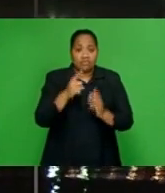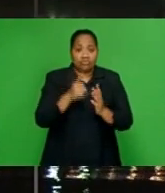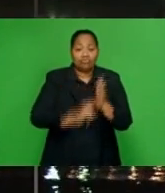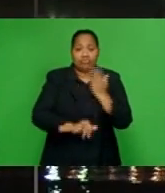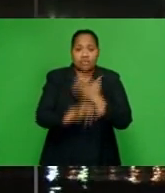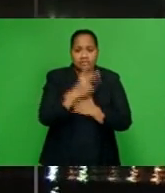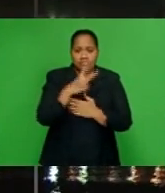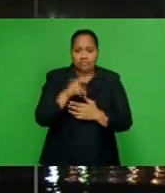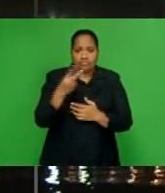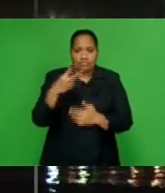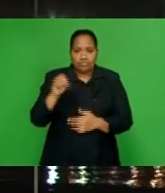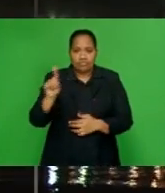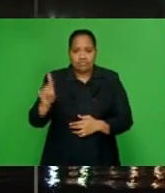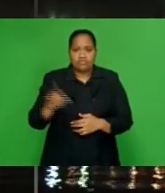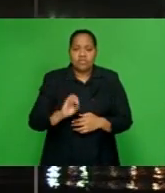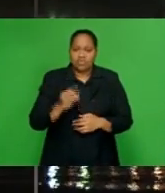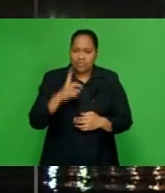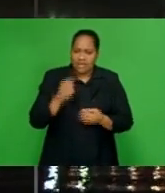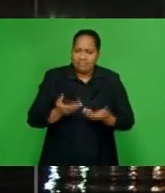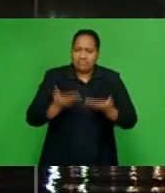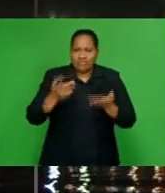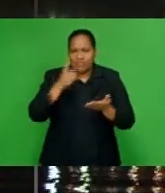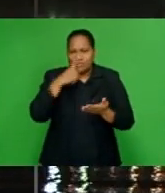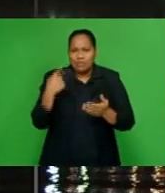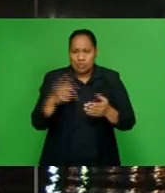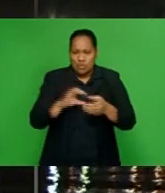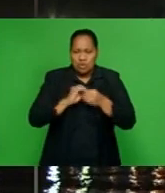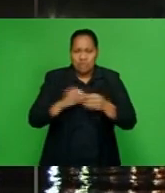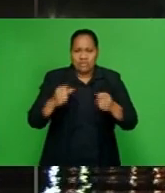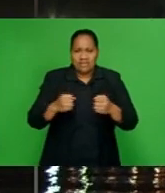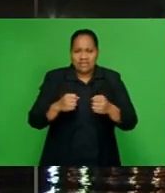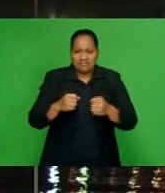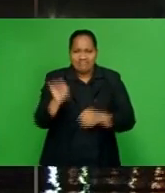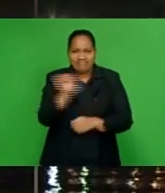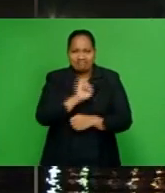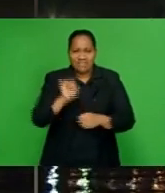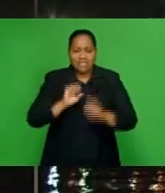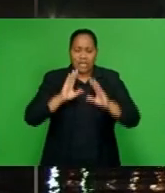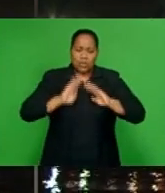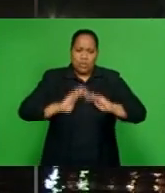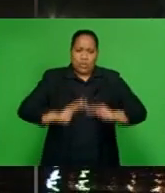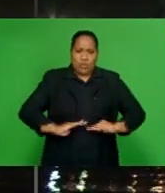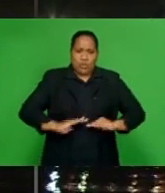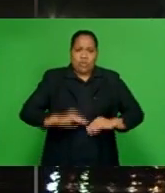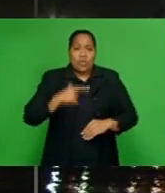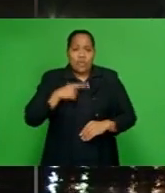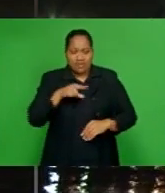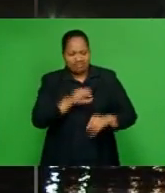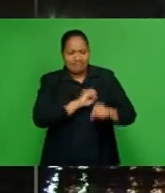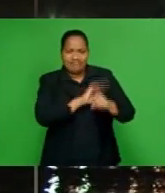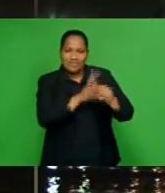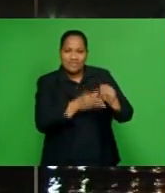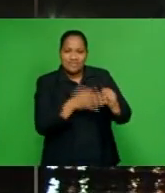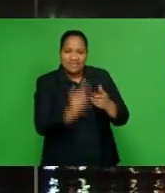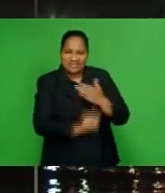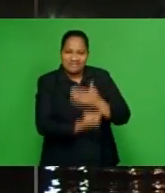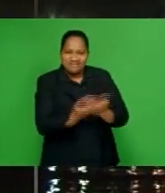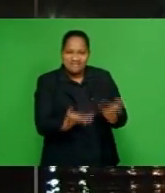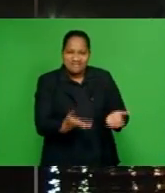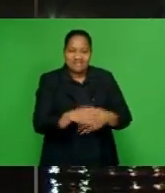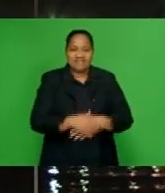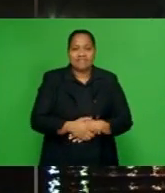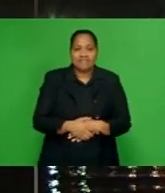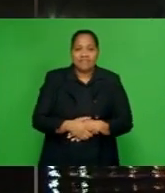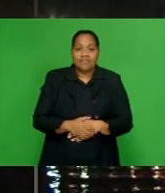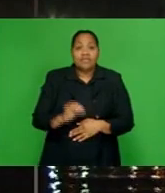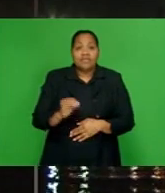to motor vehicle owners for a period of 1 year as the nation copes with the impacts of COVID-19. Pranita Prakash reports the